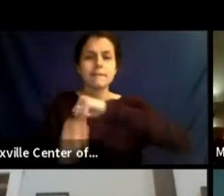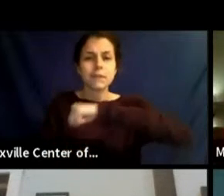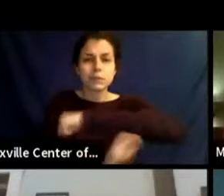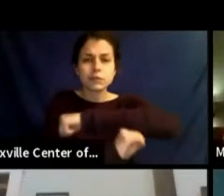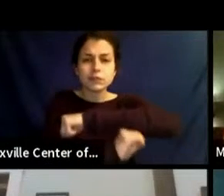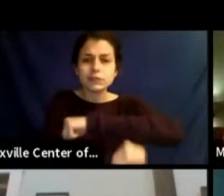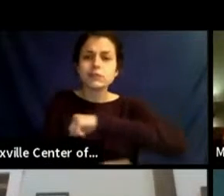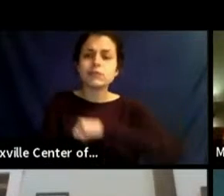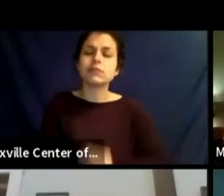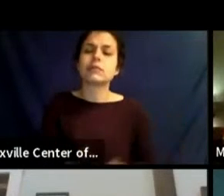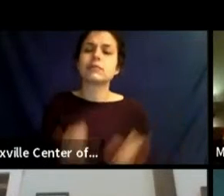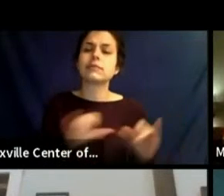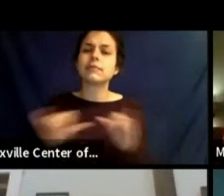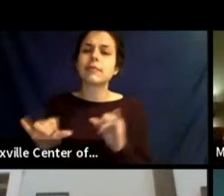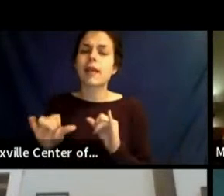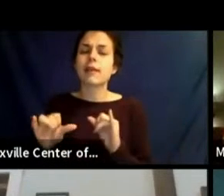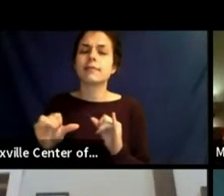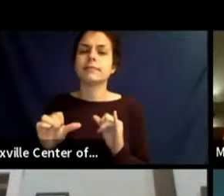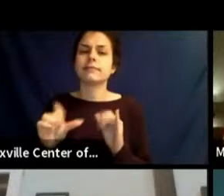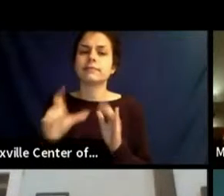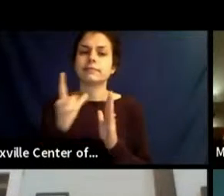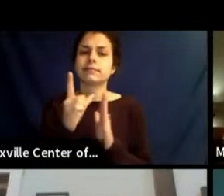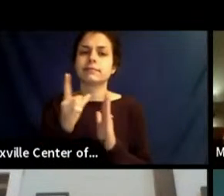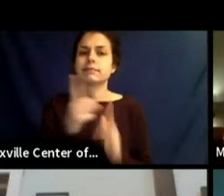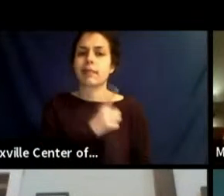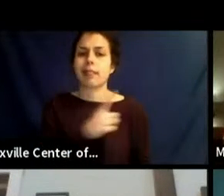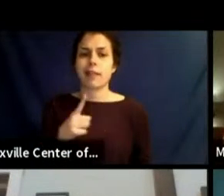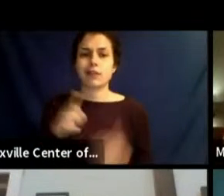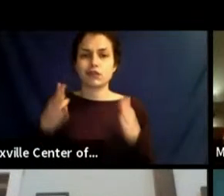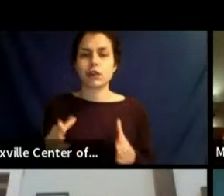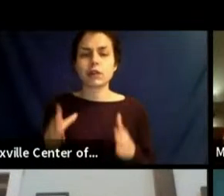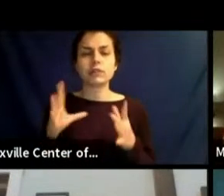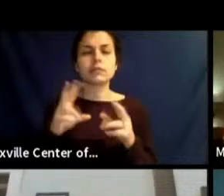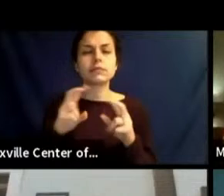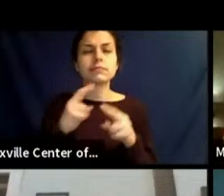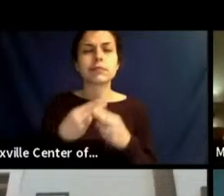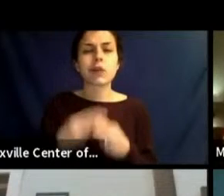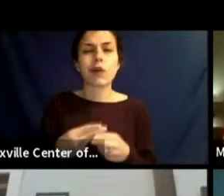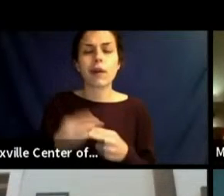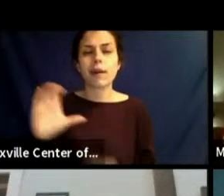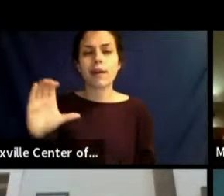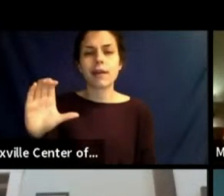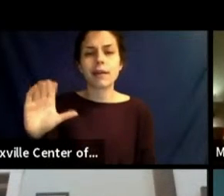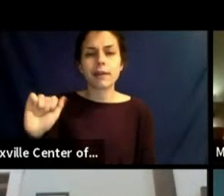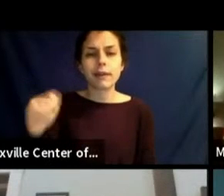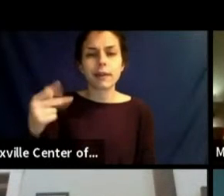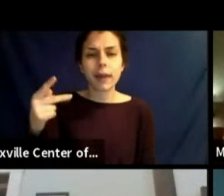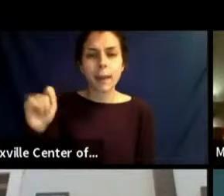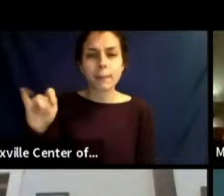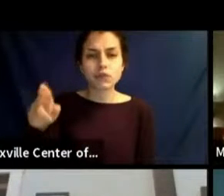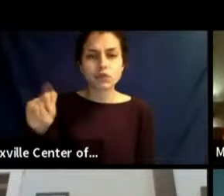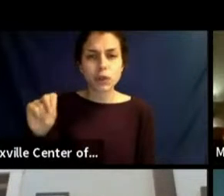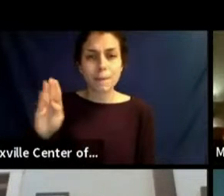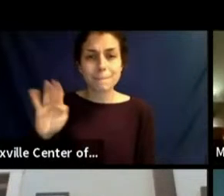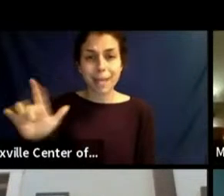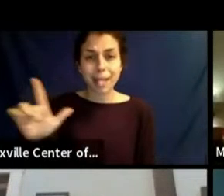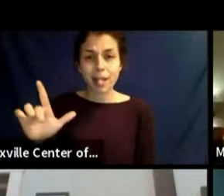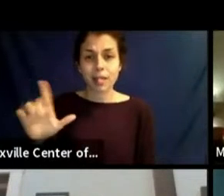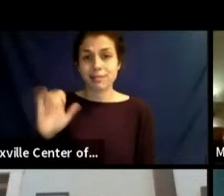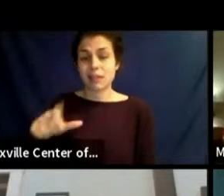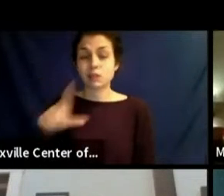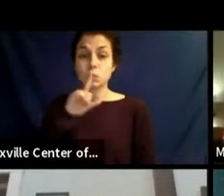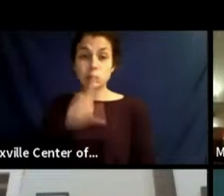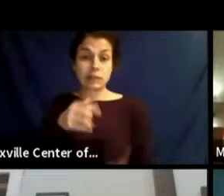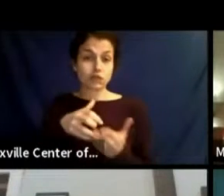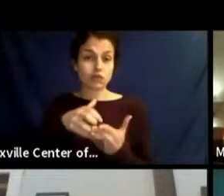about in the legislature, the General Assembly, as a caption bill. It's a placeholder to allow us to do some work, kind